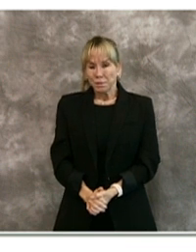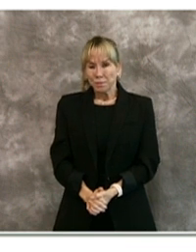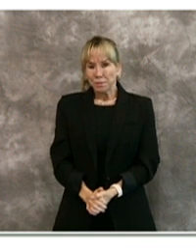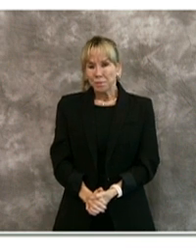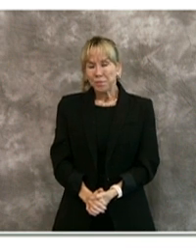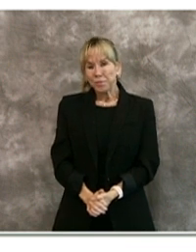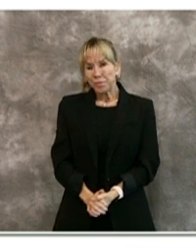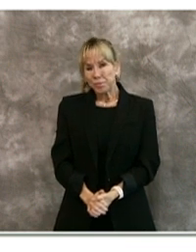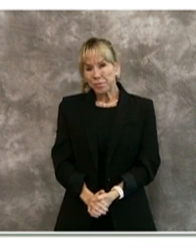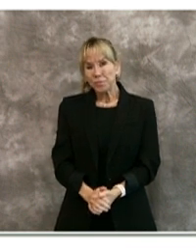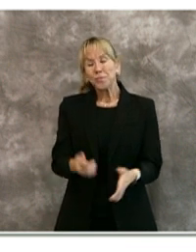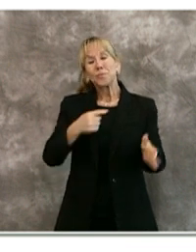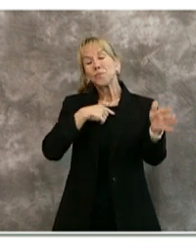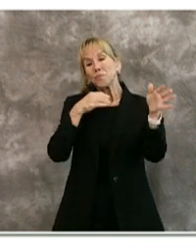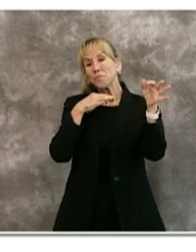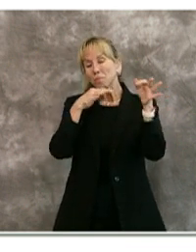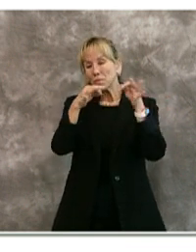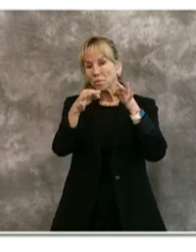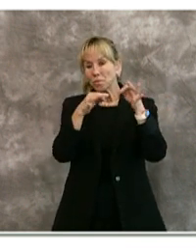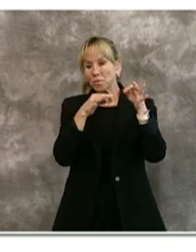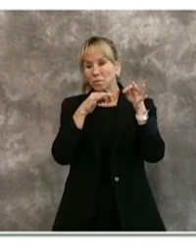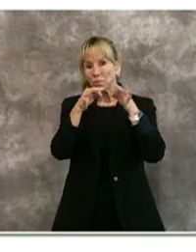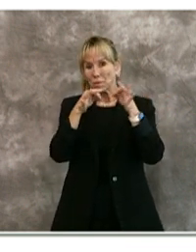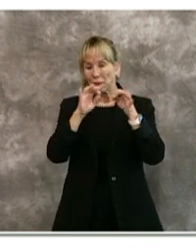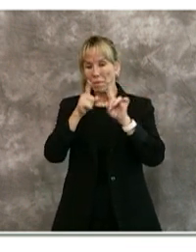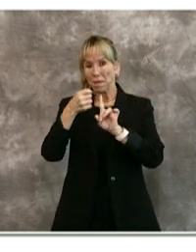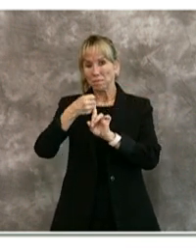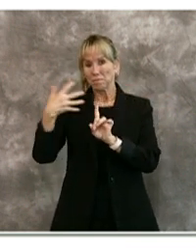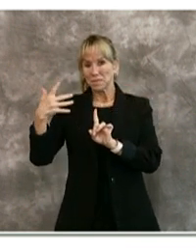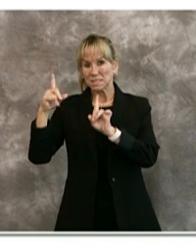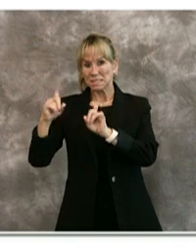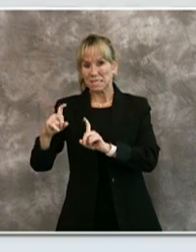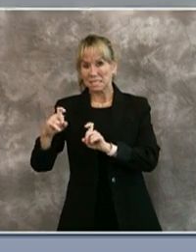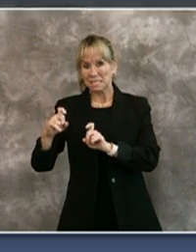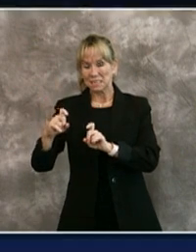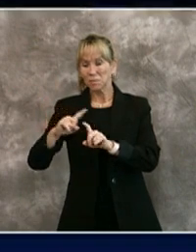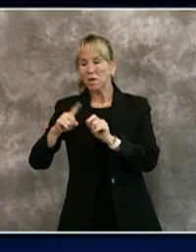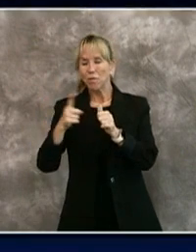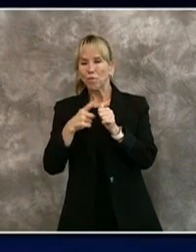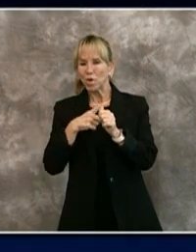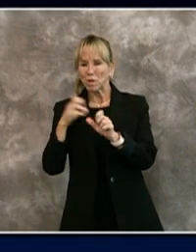testing, actually I'll have the slide if you go to the county shield.